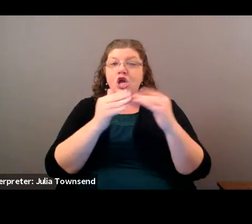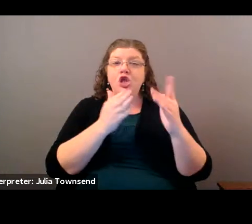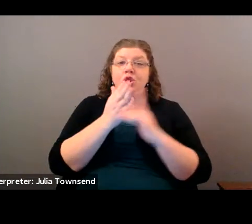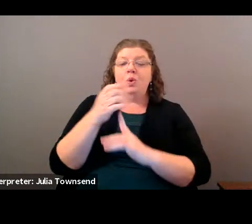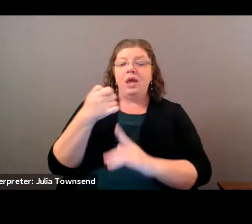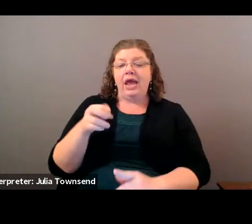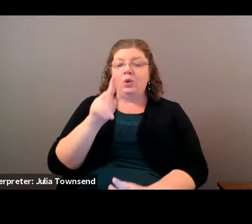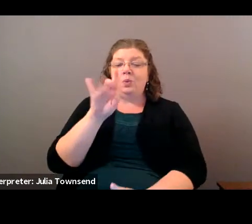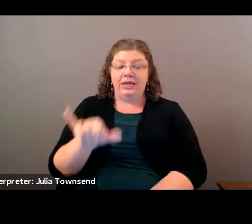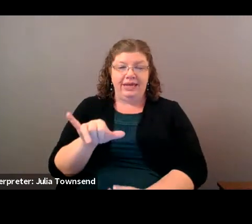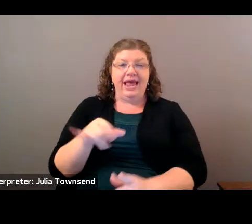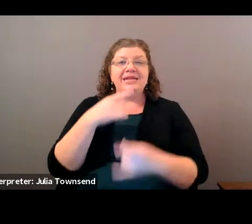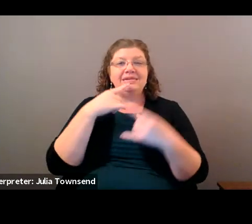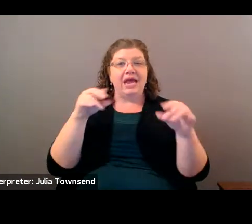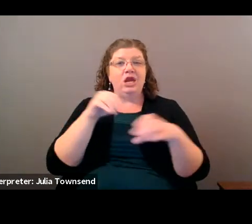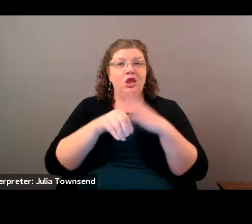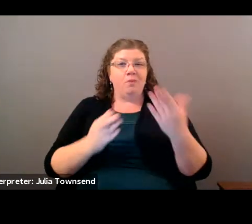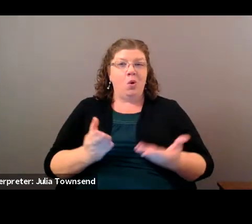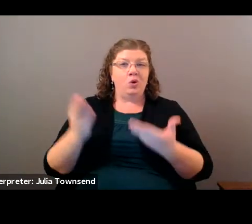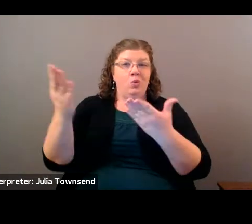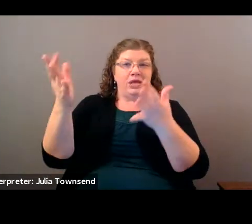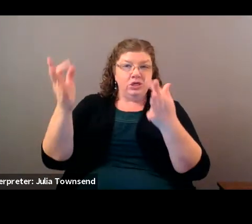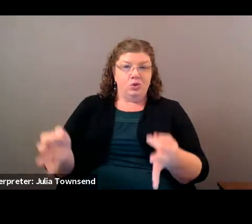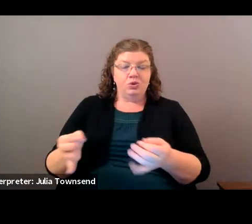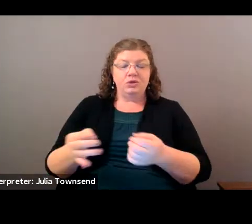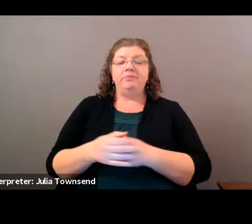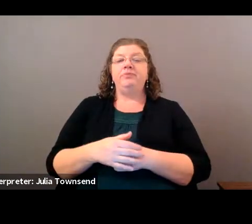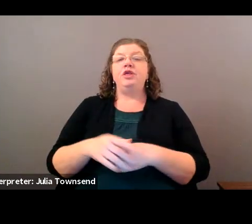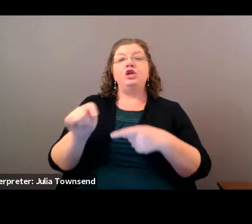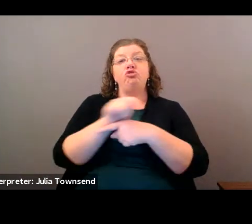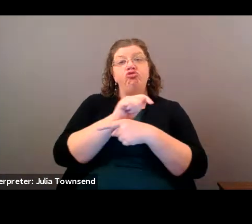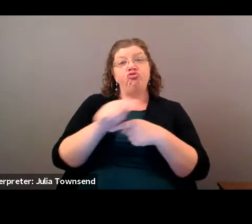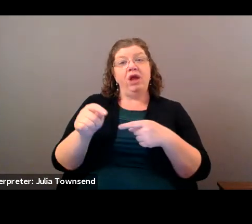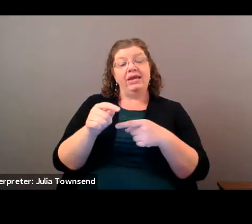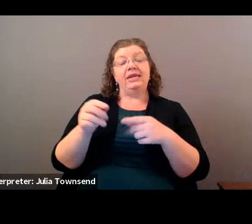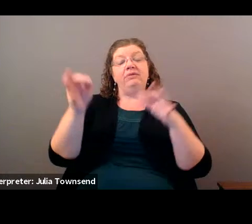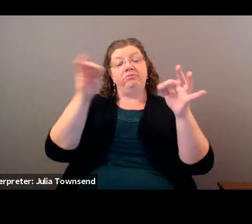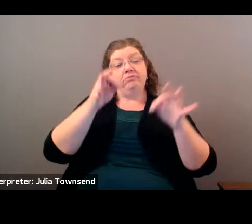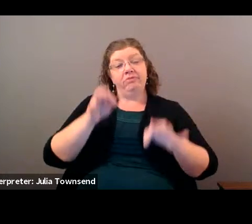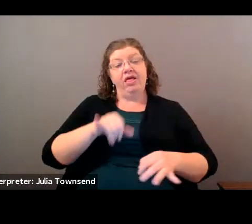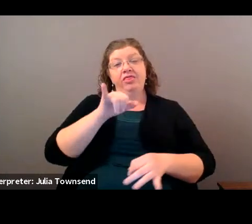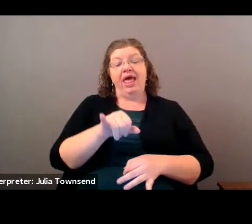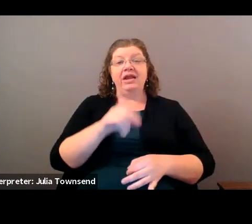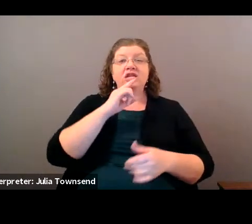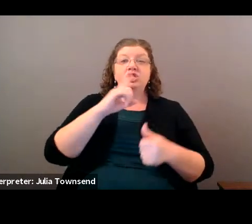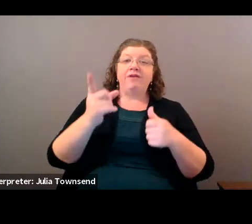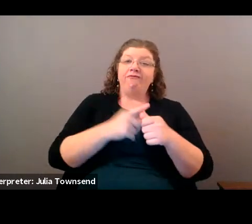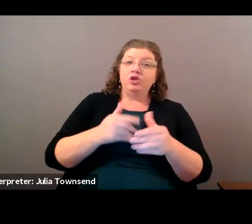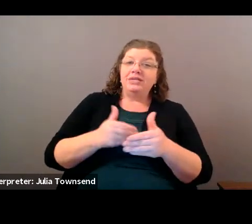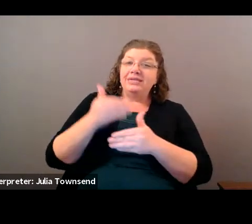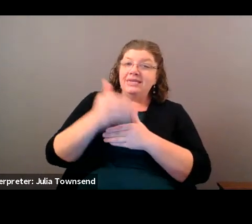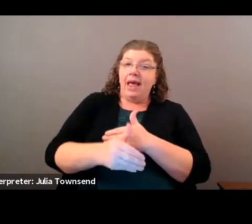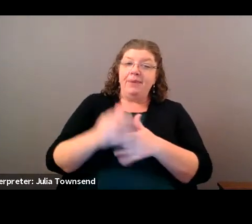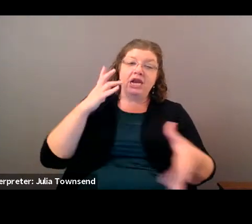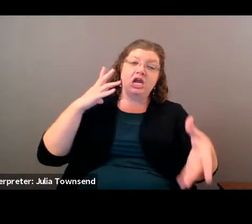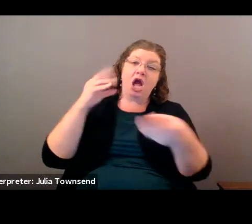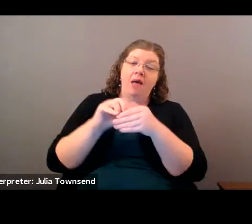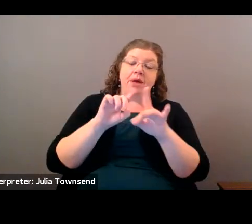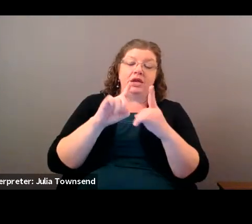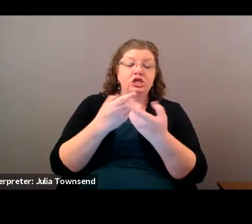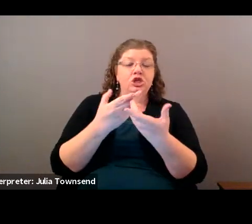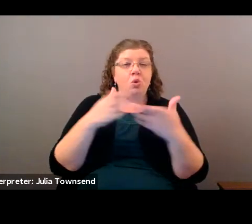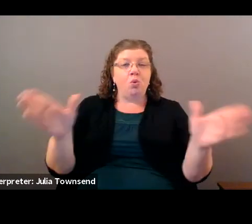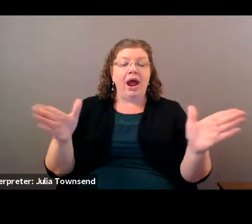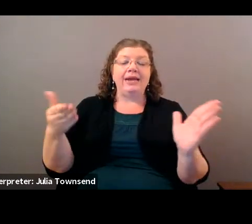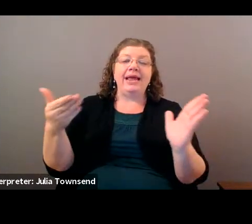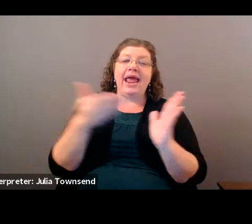stated in the board resolution. I believe the training outlined in this agenda item is the first step in the comprehensive district-wide